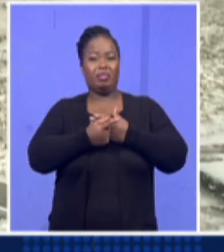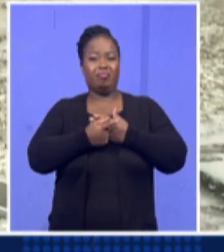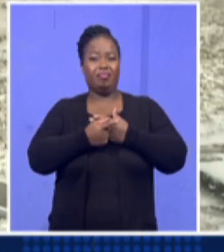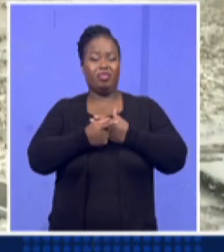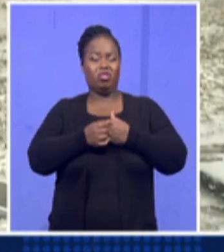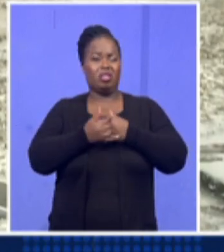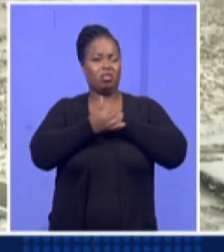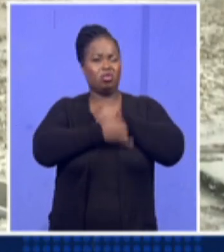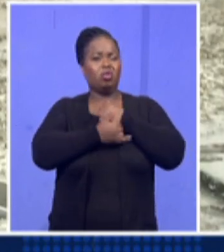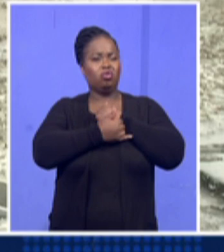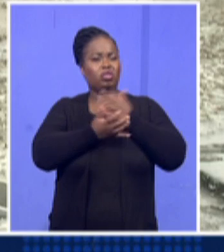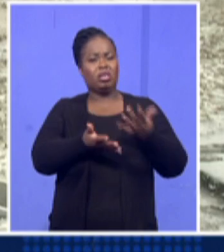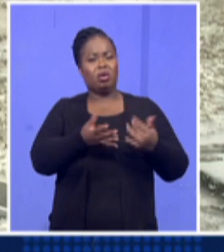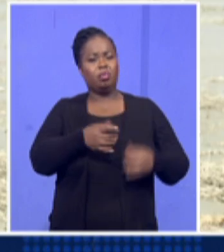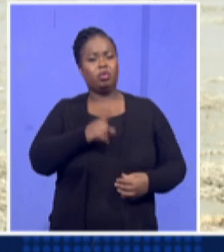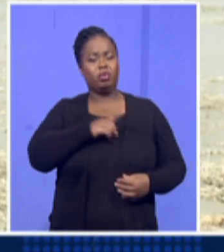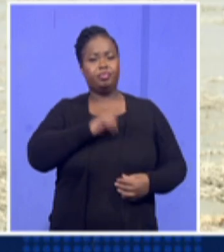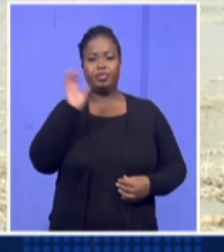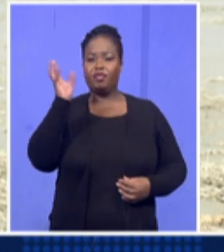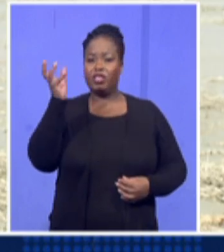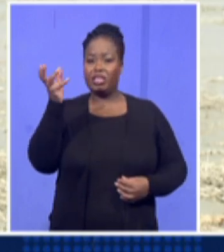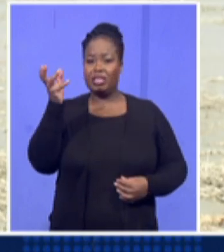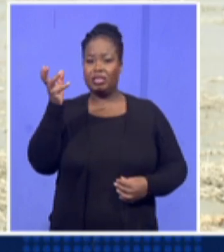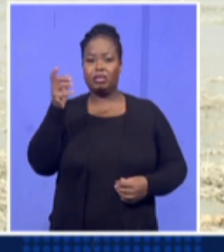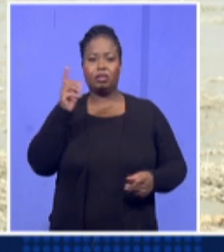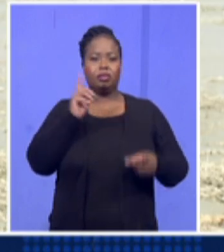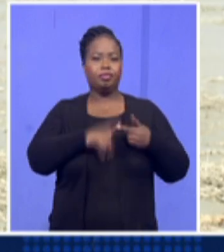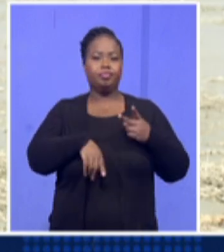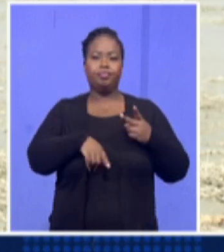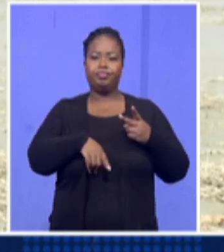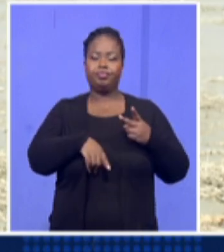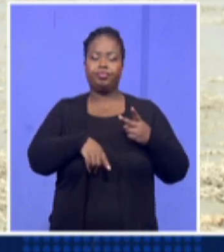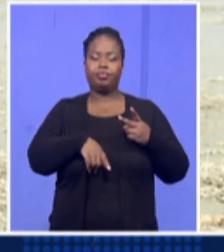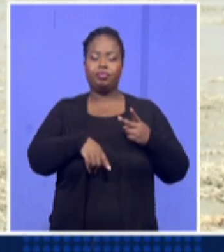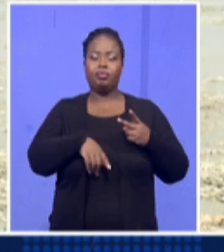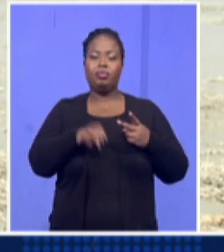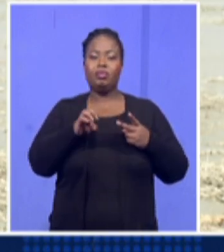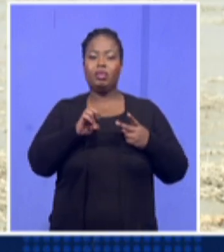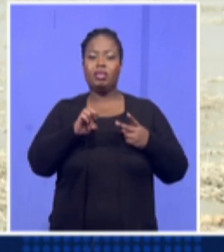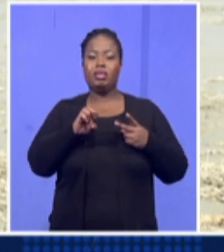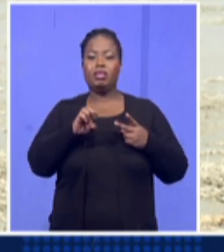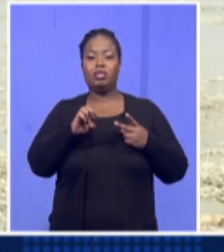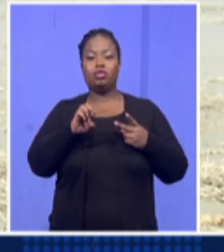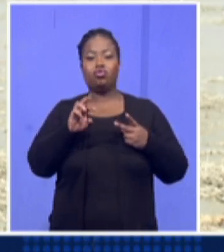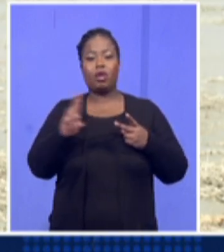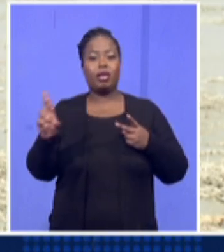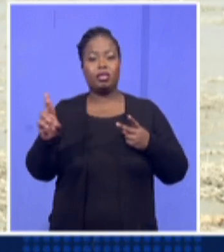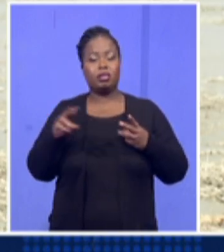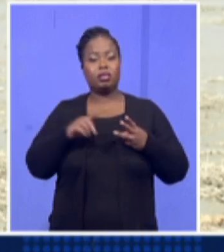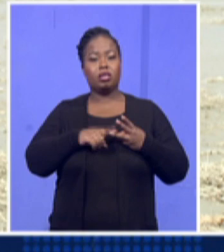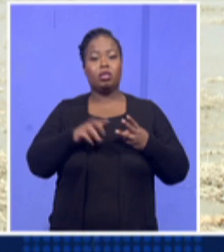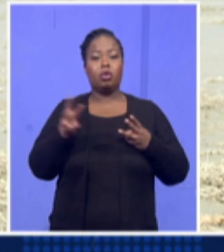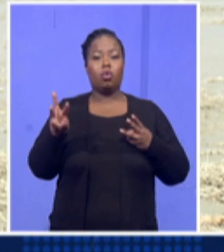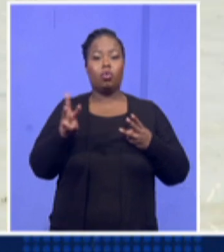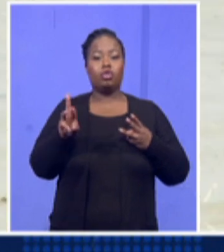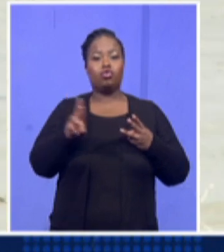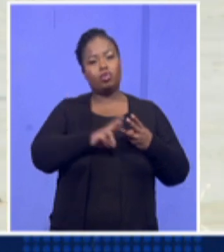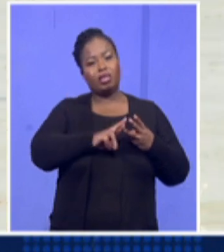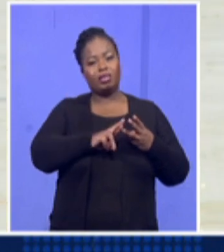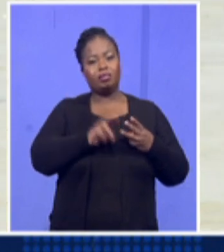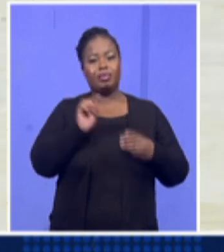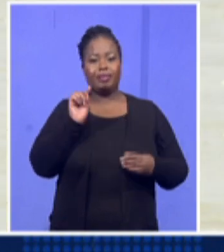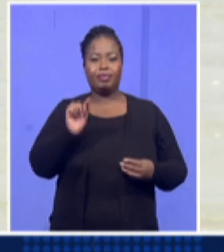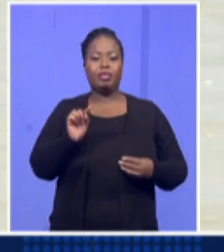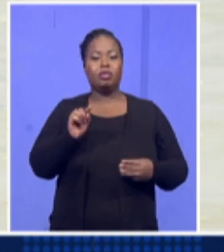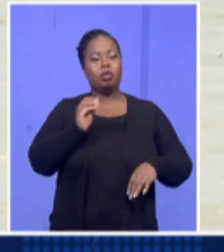country, notably in the Free State, and even more so on the East and West Strand. And they have become a problem for